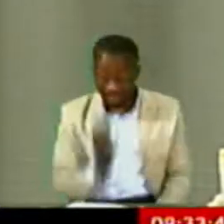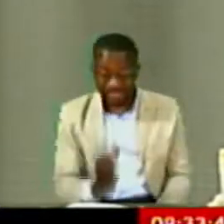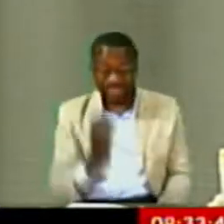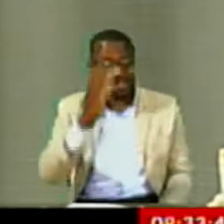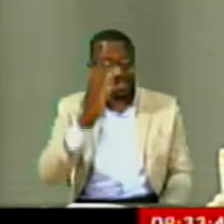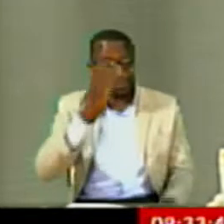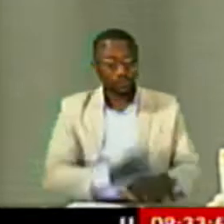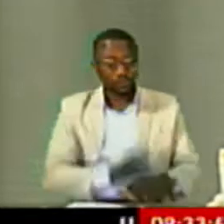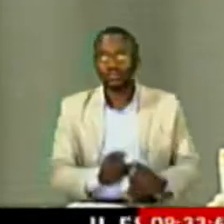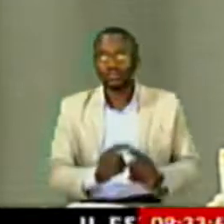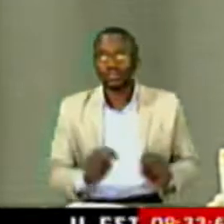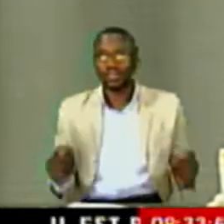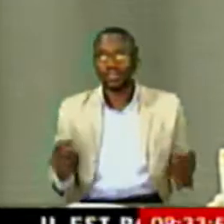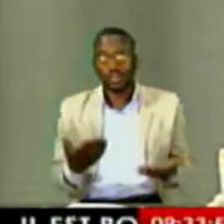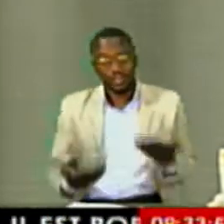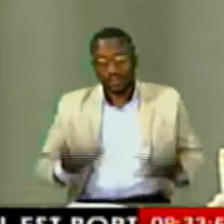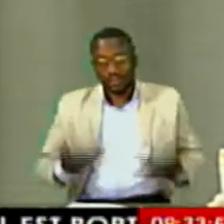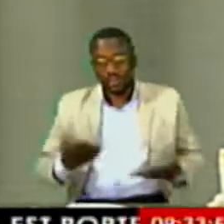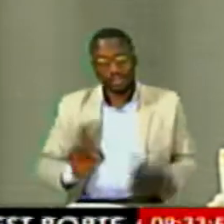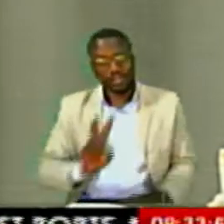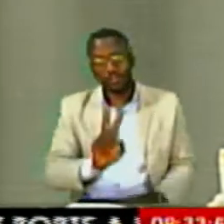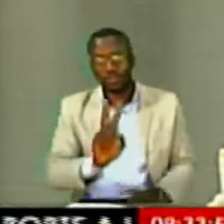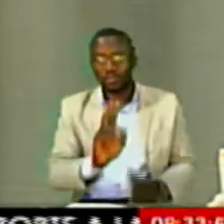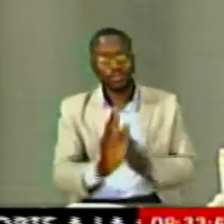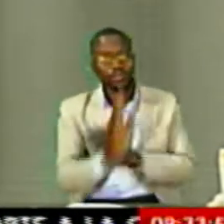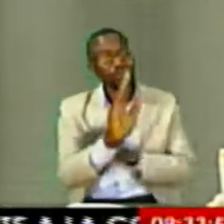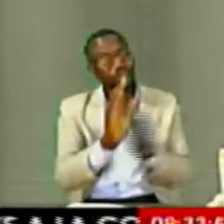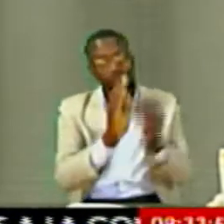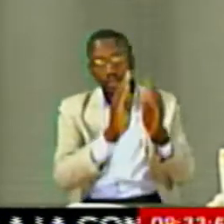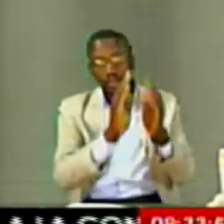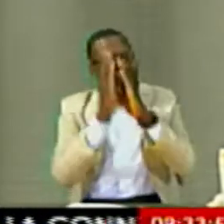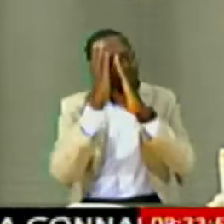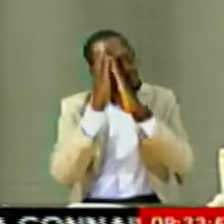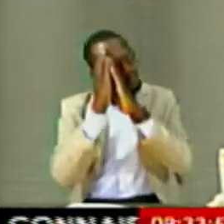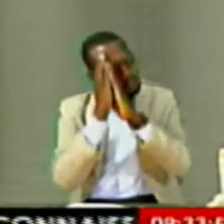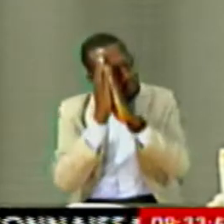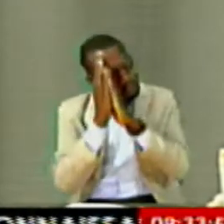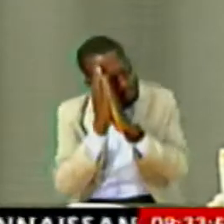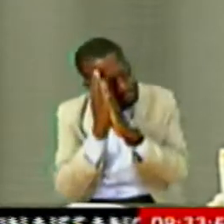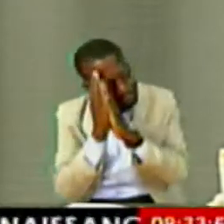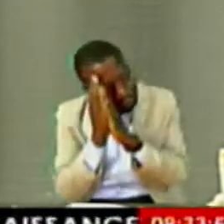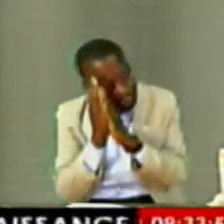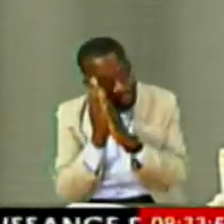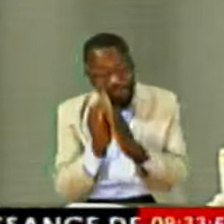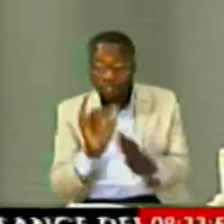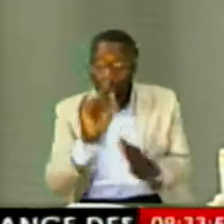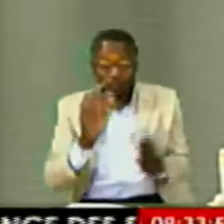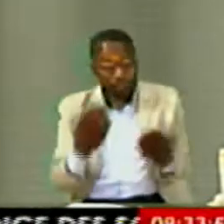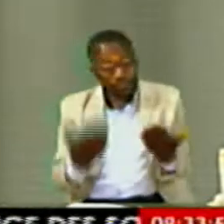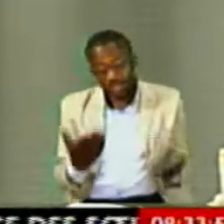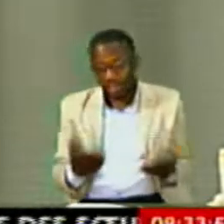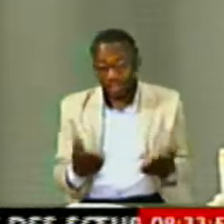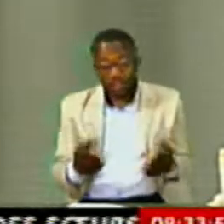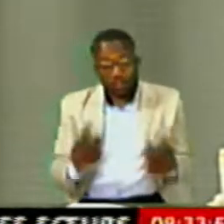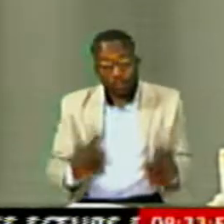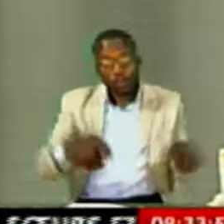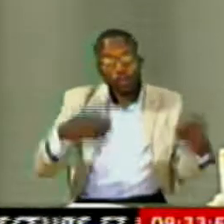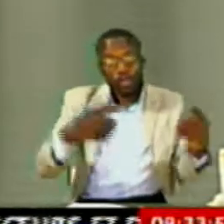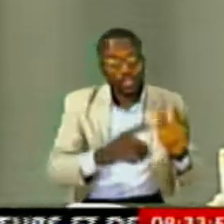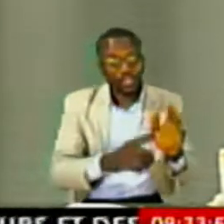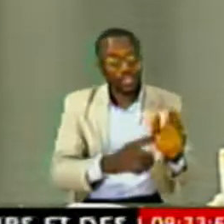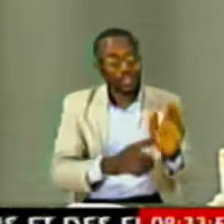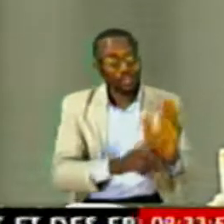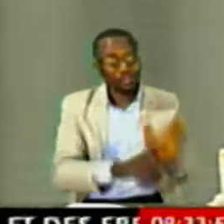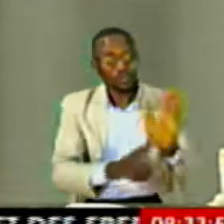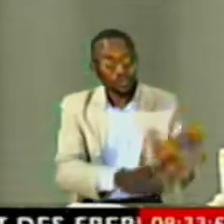out. Peut-être votre Dieu s'endort. Maybe your God is sleeping. Il faut qu'il y ait quelqu'un pour le réveiller. So someone should wake him up.